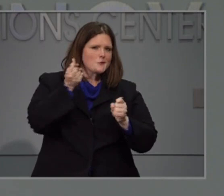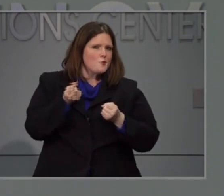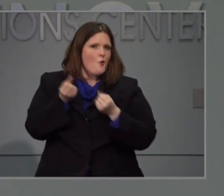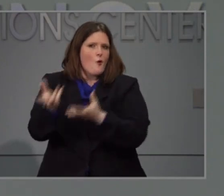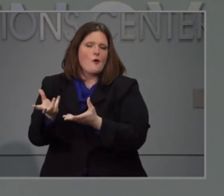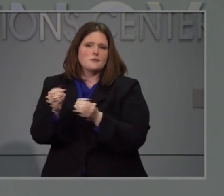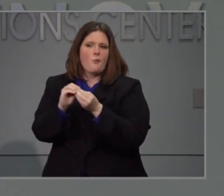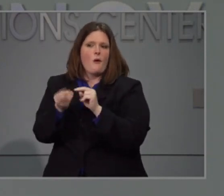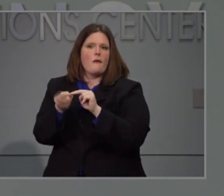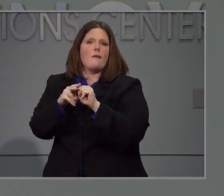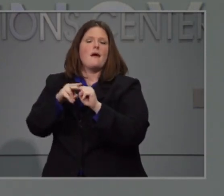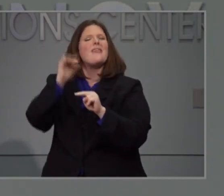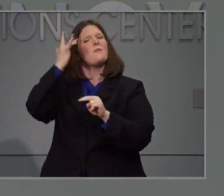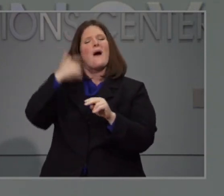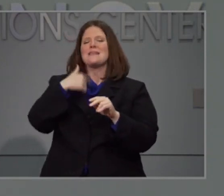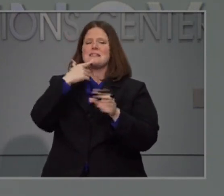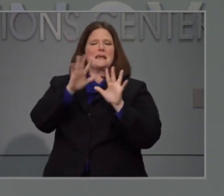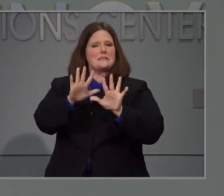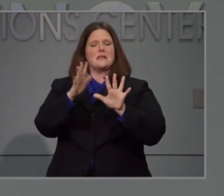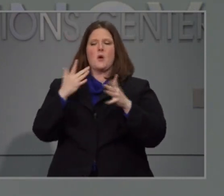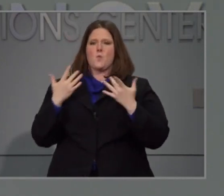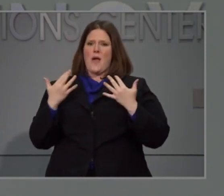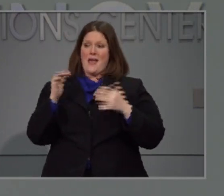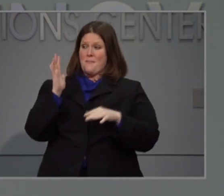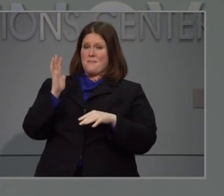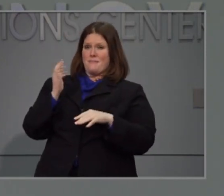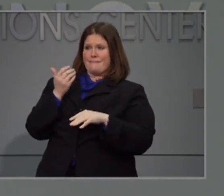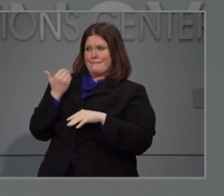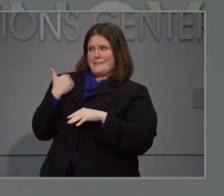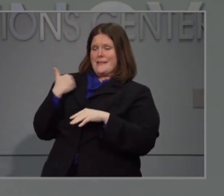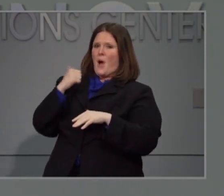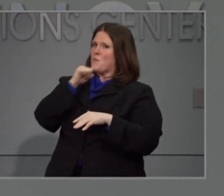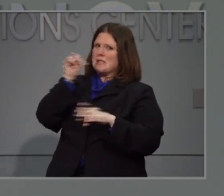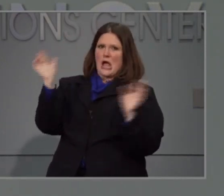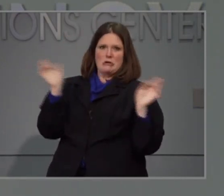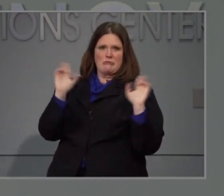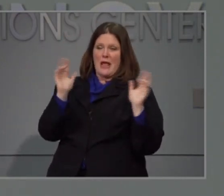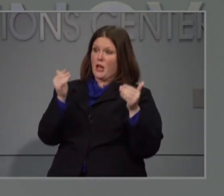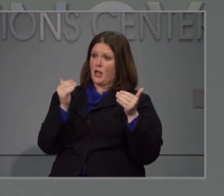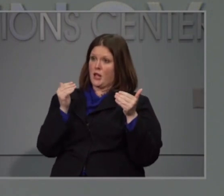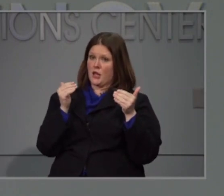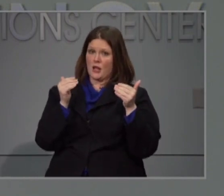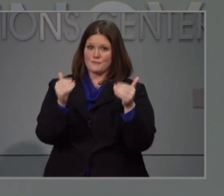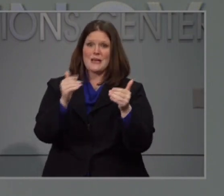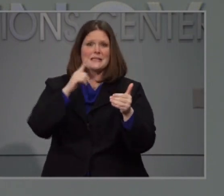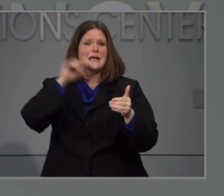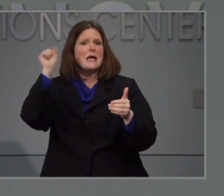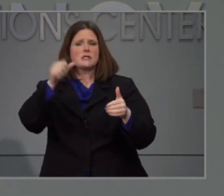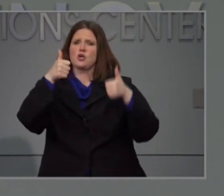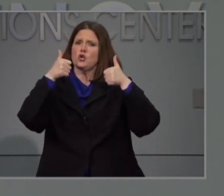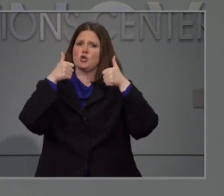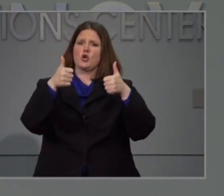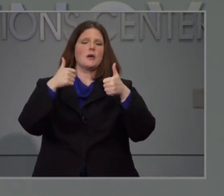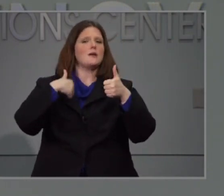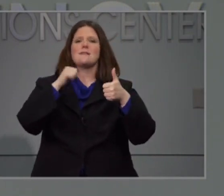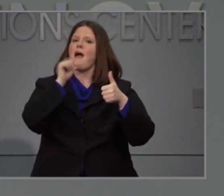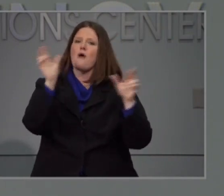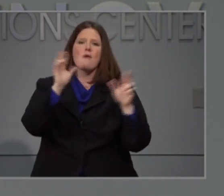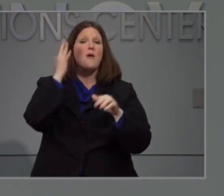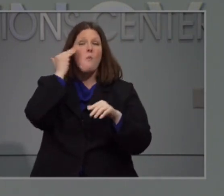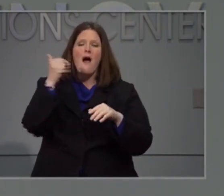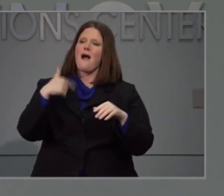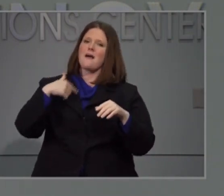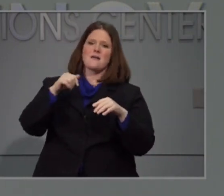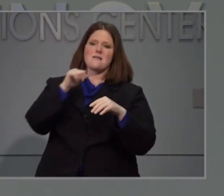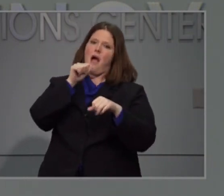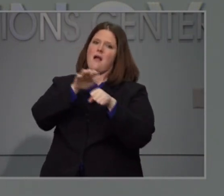than a couple of days to really know that, so I wasn't ready to give it a green check yet, but we'll keep watching those trends. And I